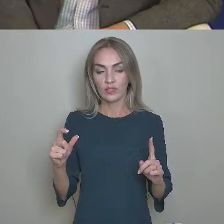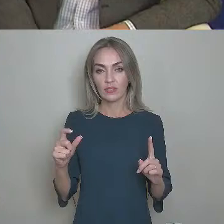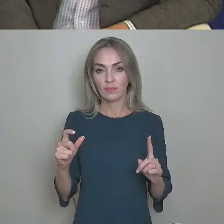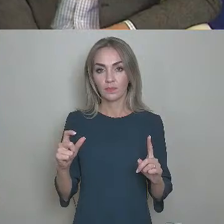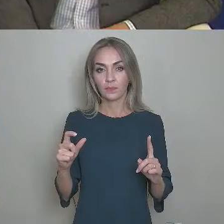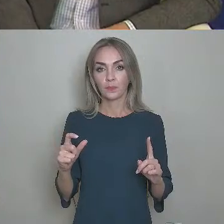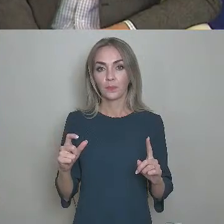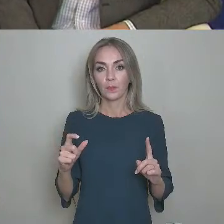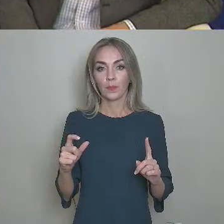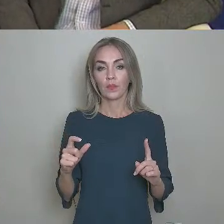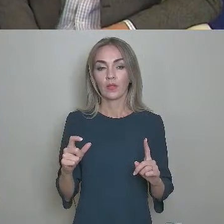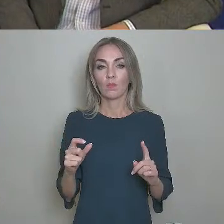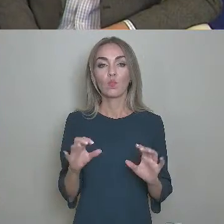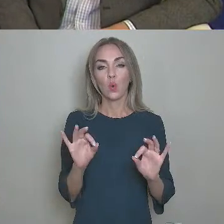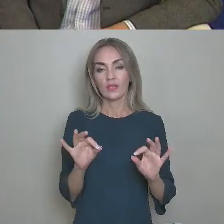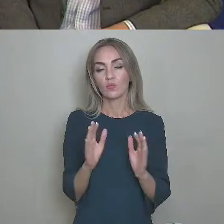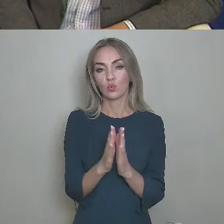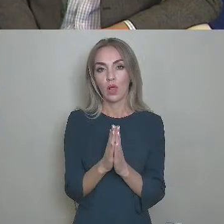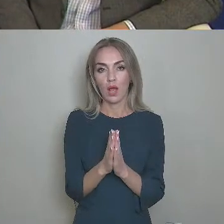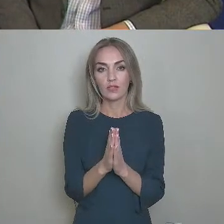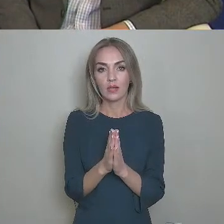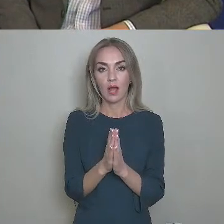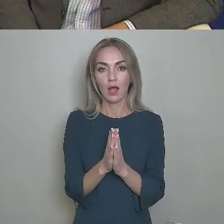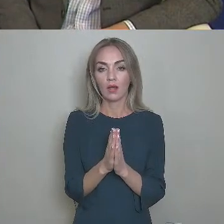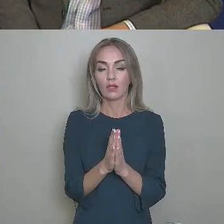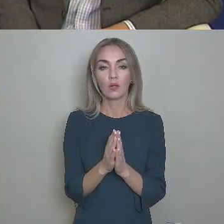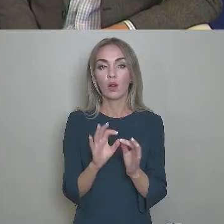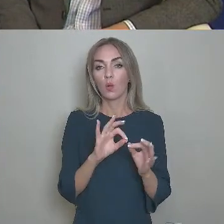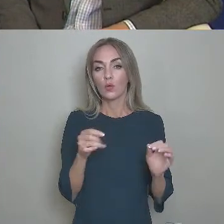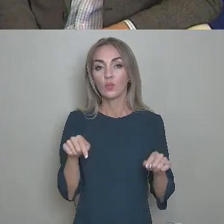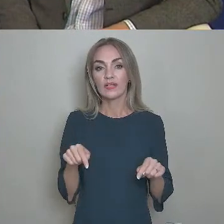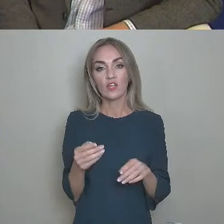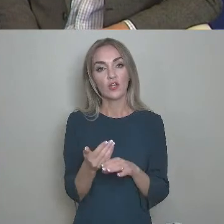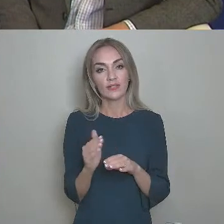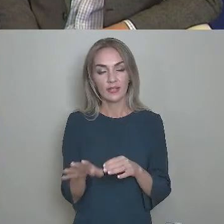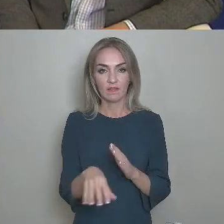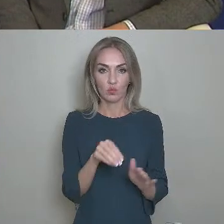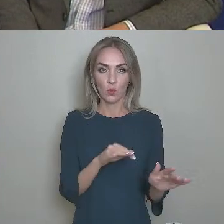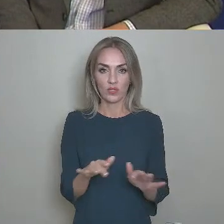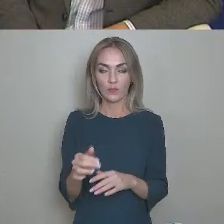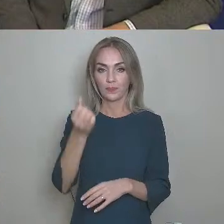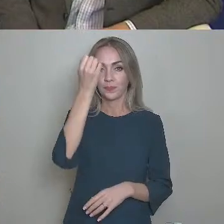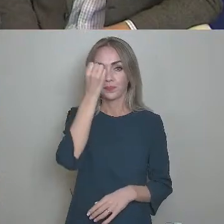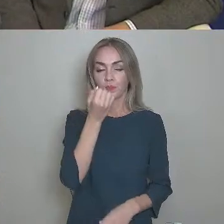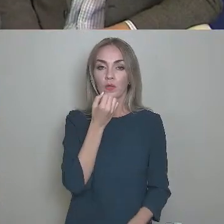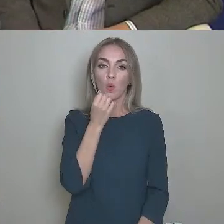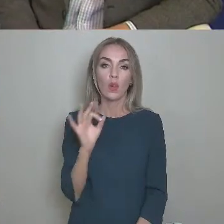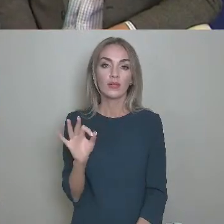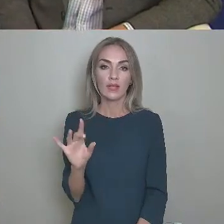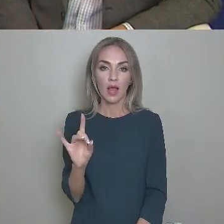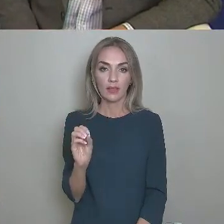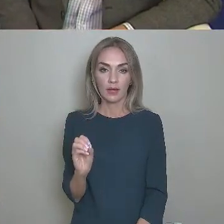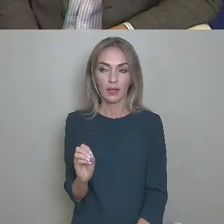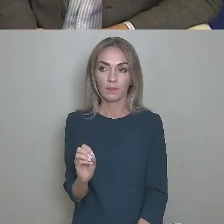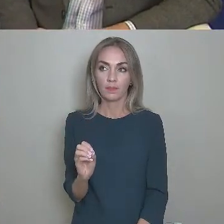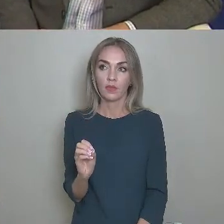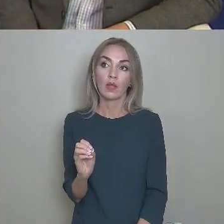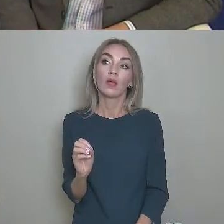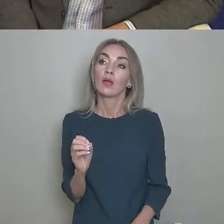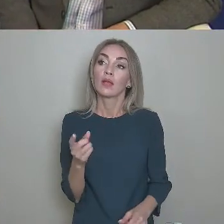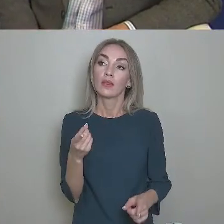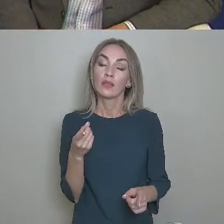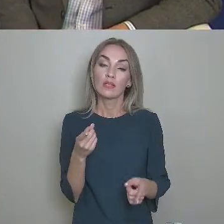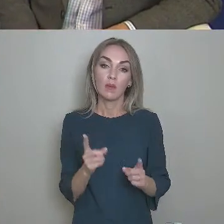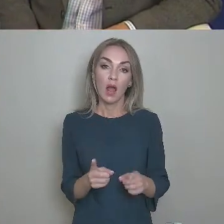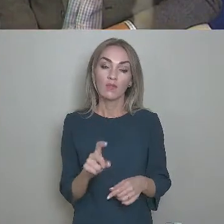are the regular elections, and people quite often cannot understand this terminology. So please tell us about this part of the electoral